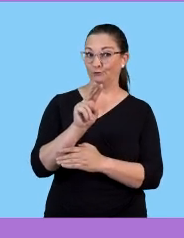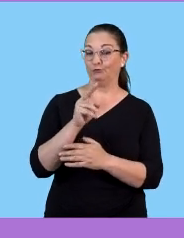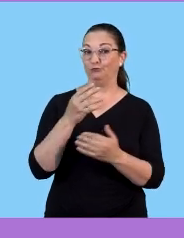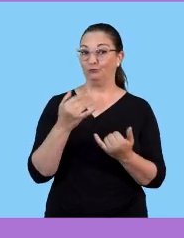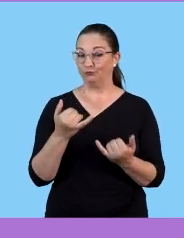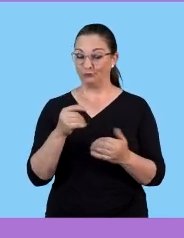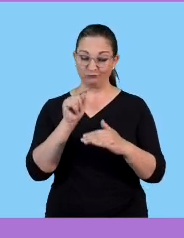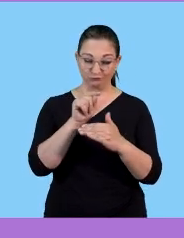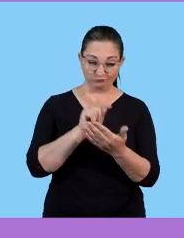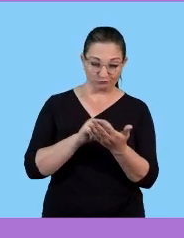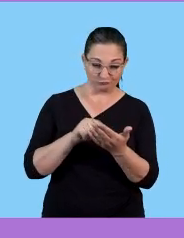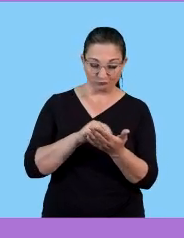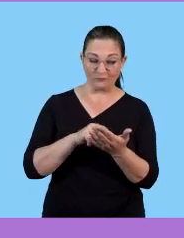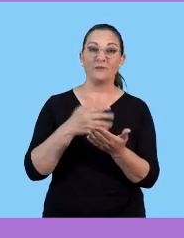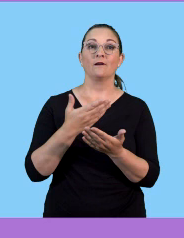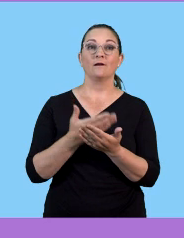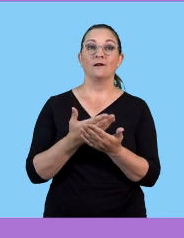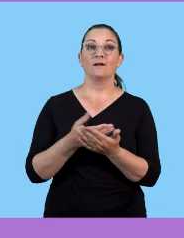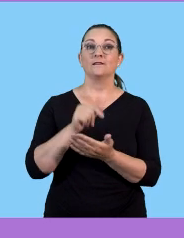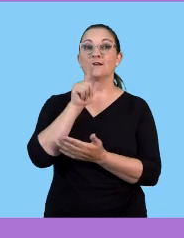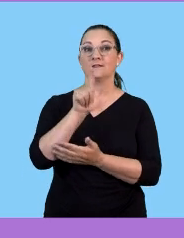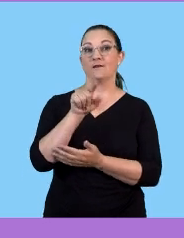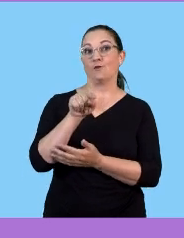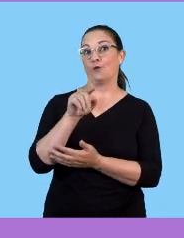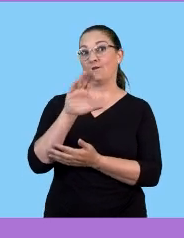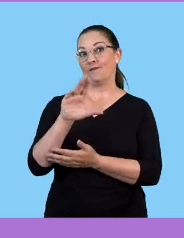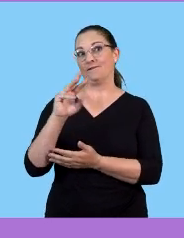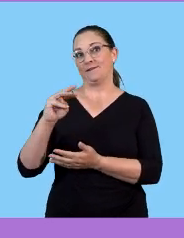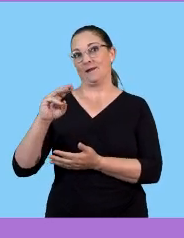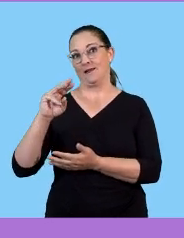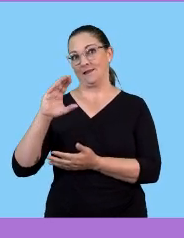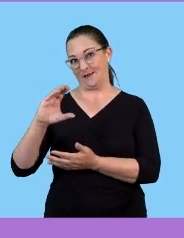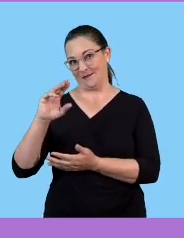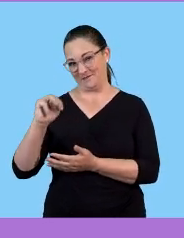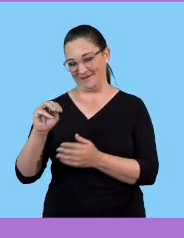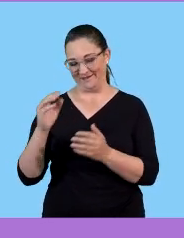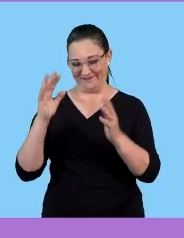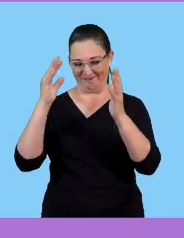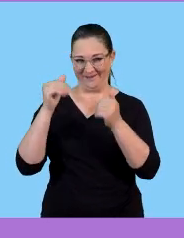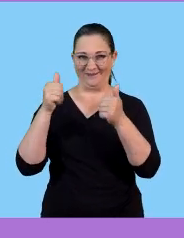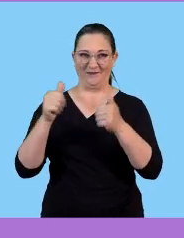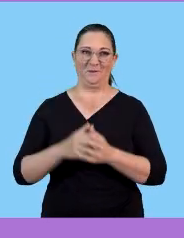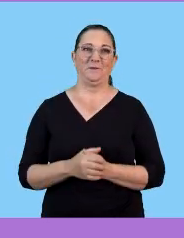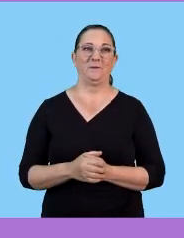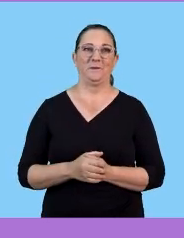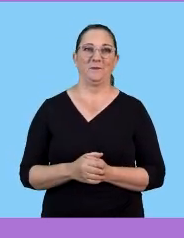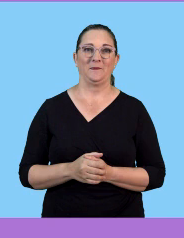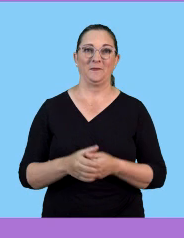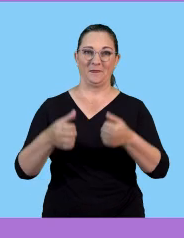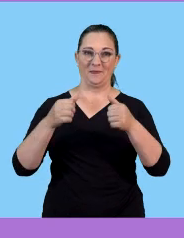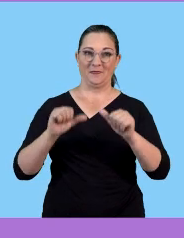calculator tells me that that's 7,5 centimeters. Yay! One more to